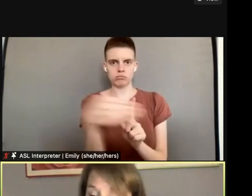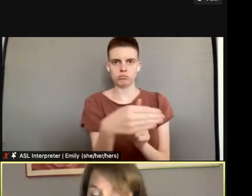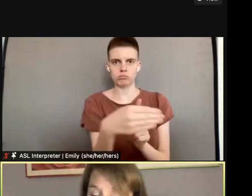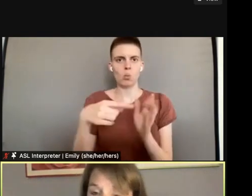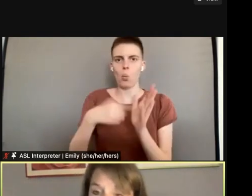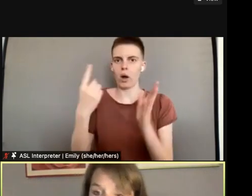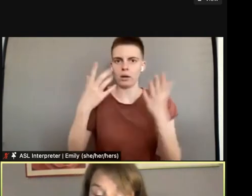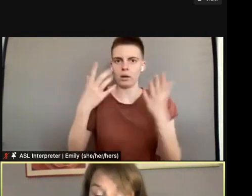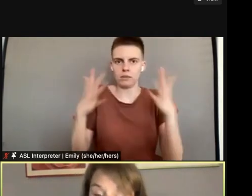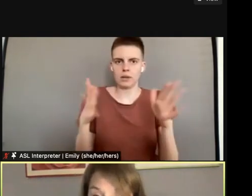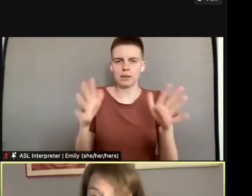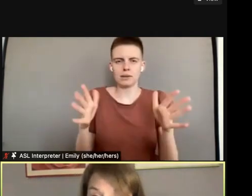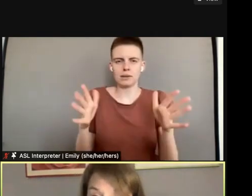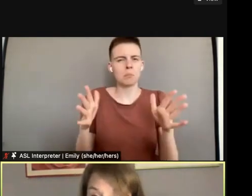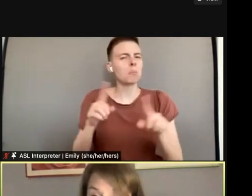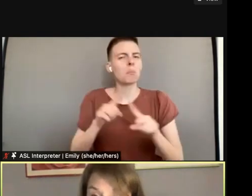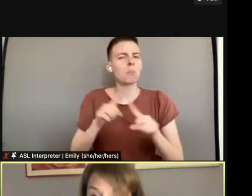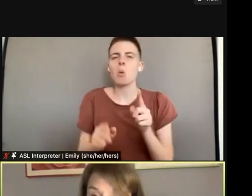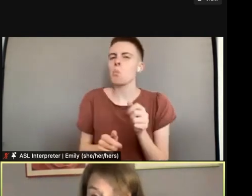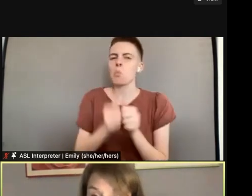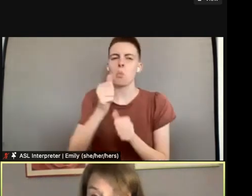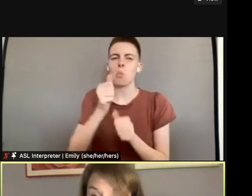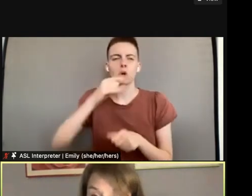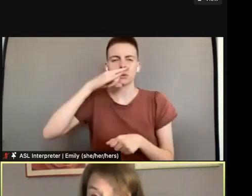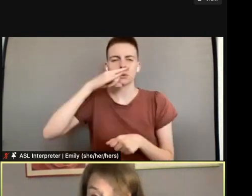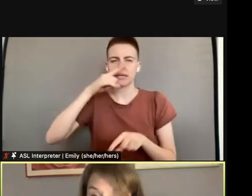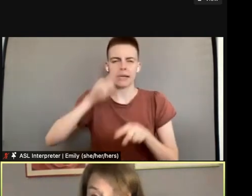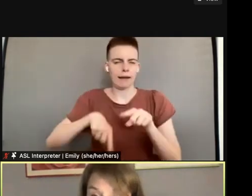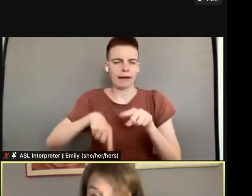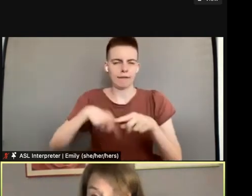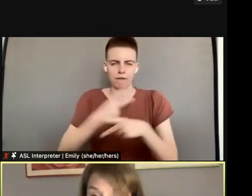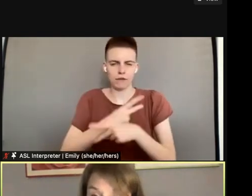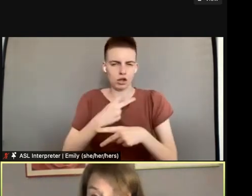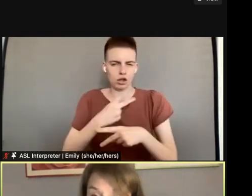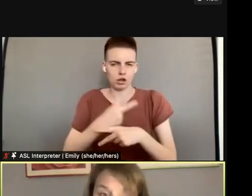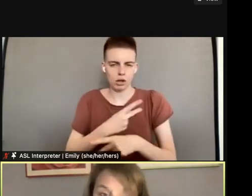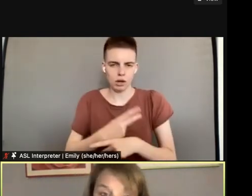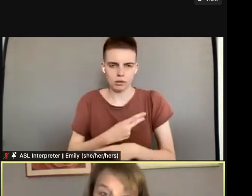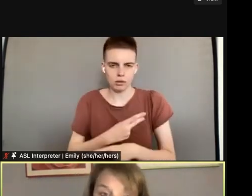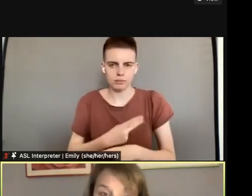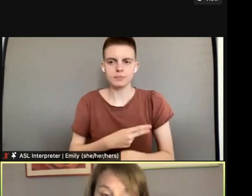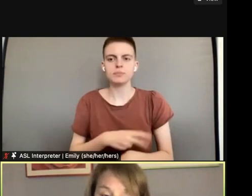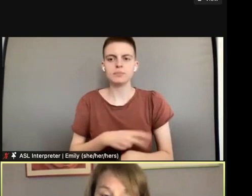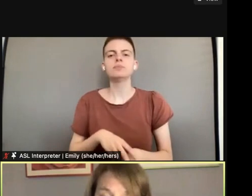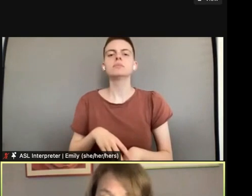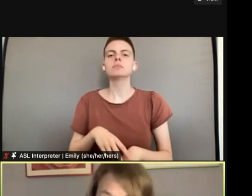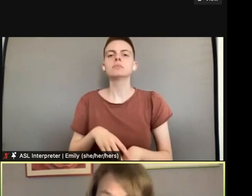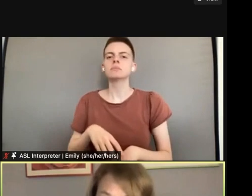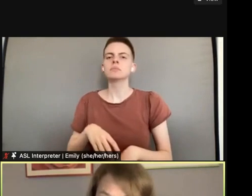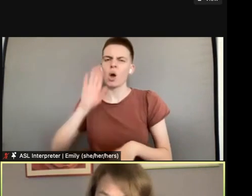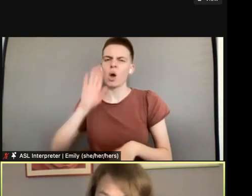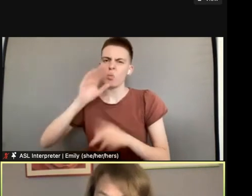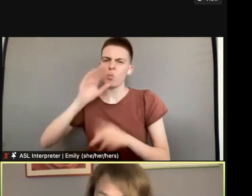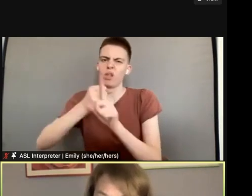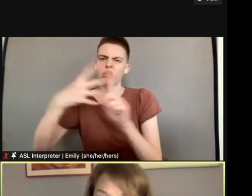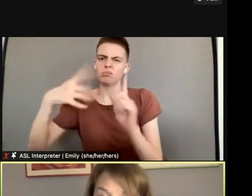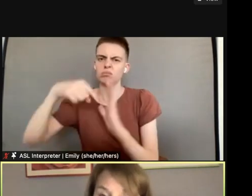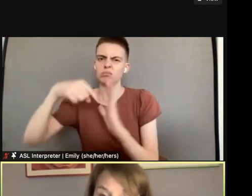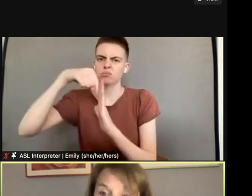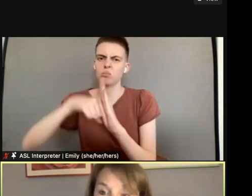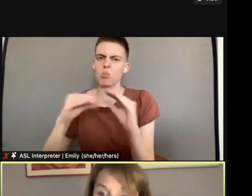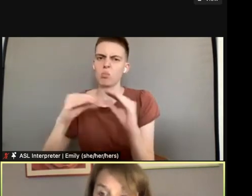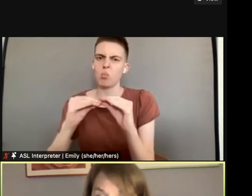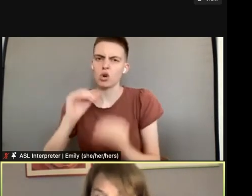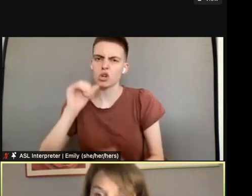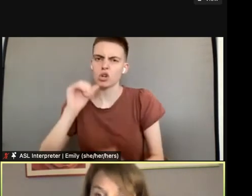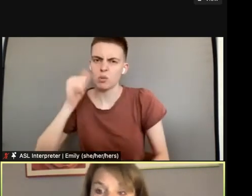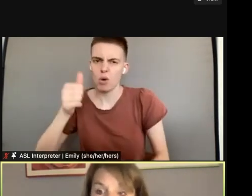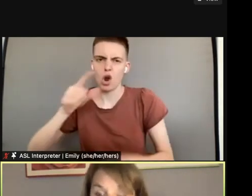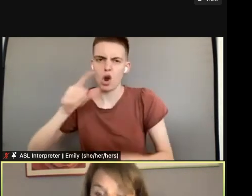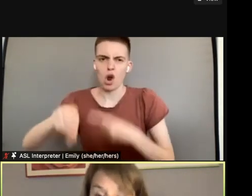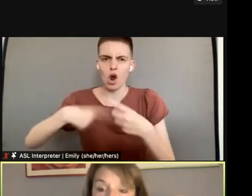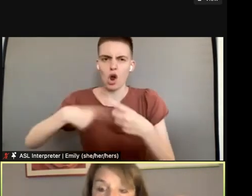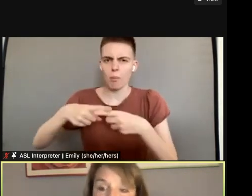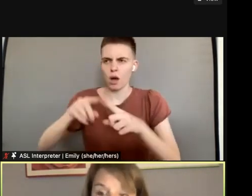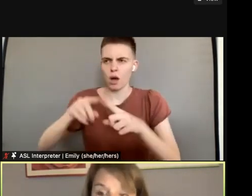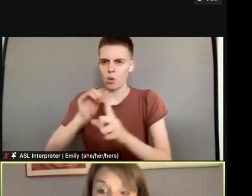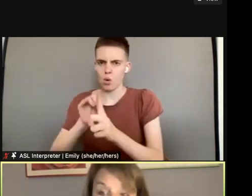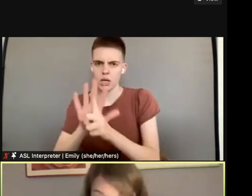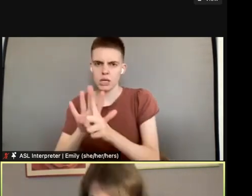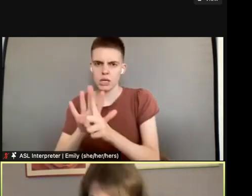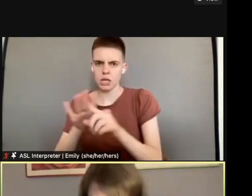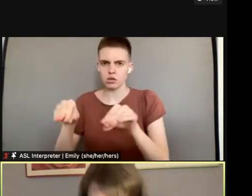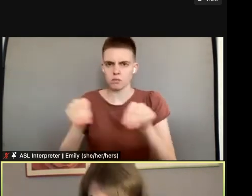that the child is moving through space. I'll talk more about this tomorrow, but they're moving through space, but they're not